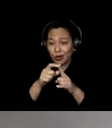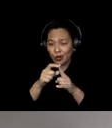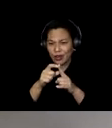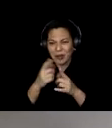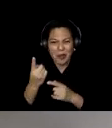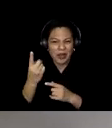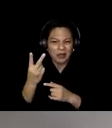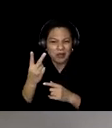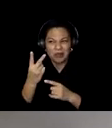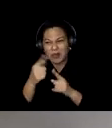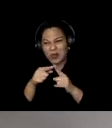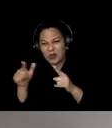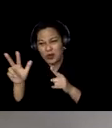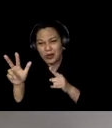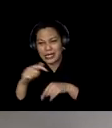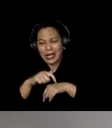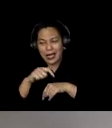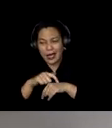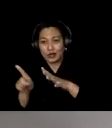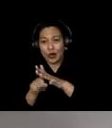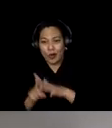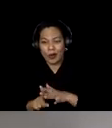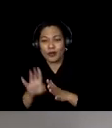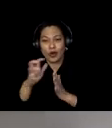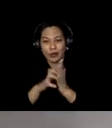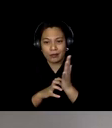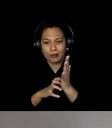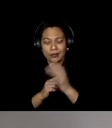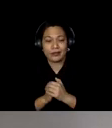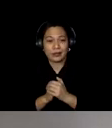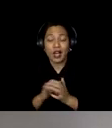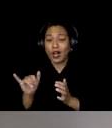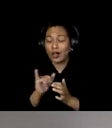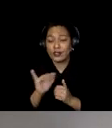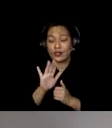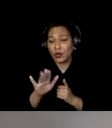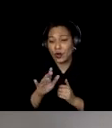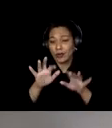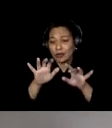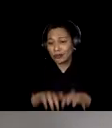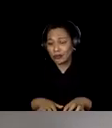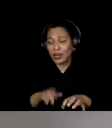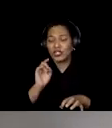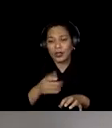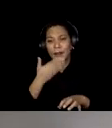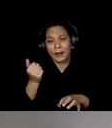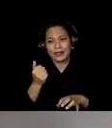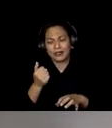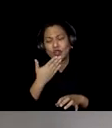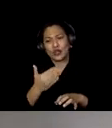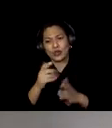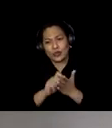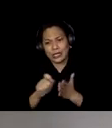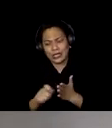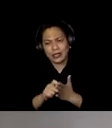1 to 3 times on your page. Your copy should be well-written, should be optimized for people first. You also want it to